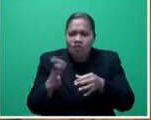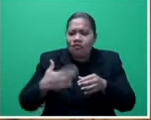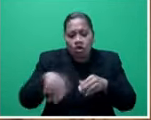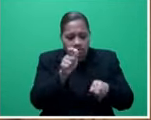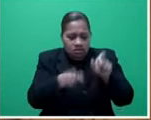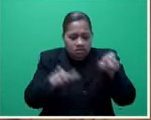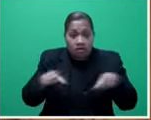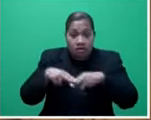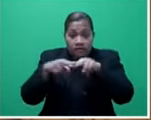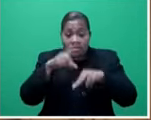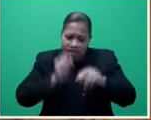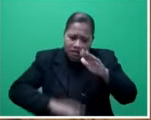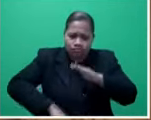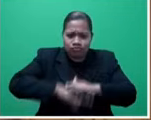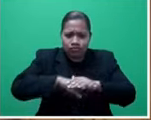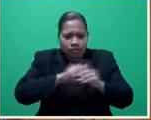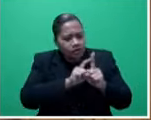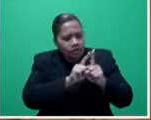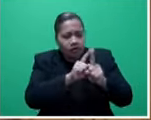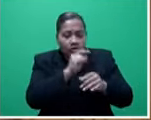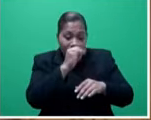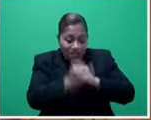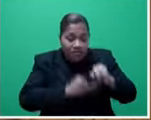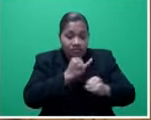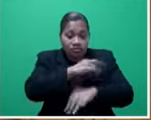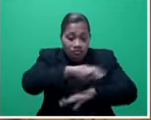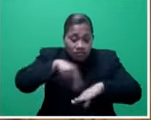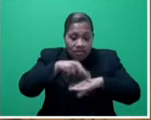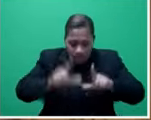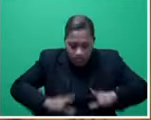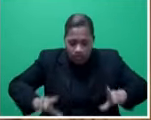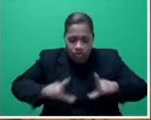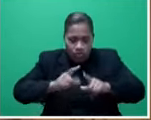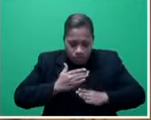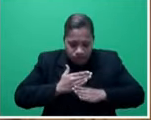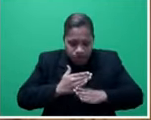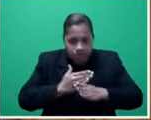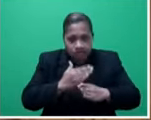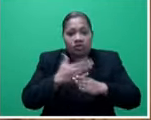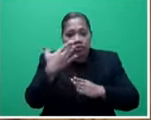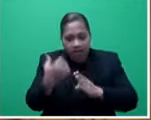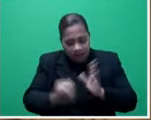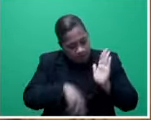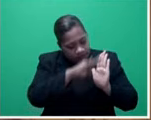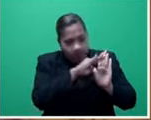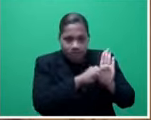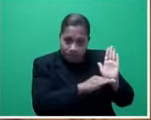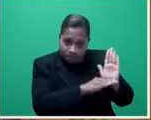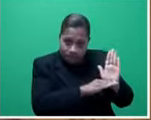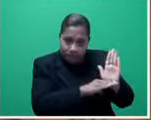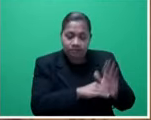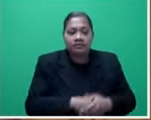Fiji could fully comply with the international, regional, and local commitment which are mandated under the Convention and the relevant